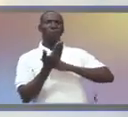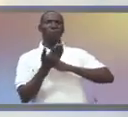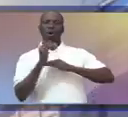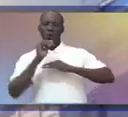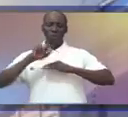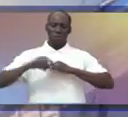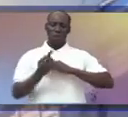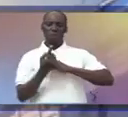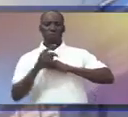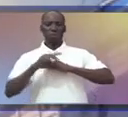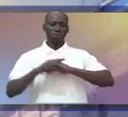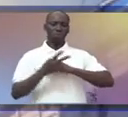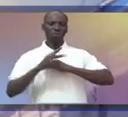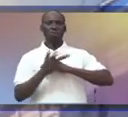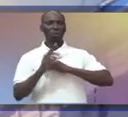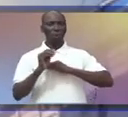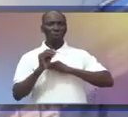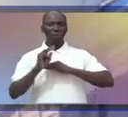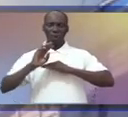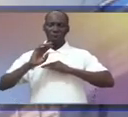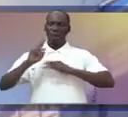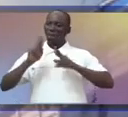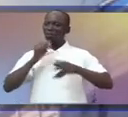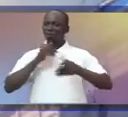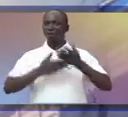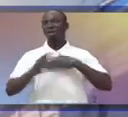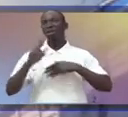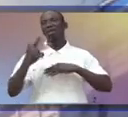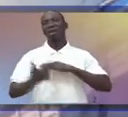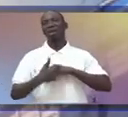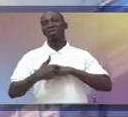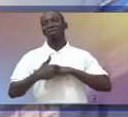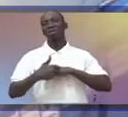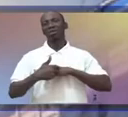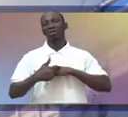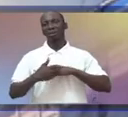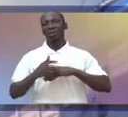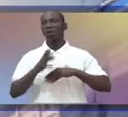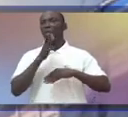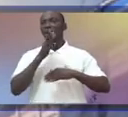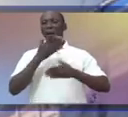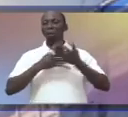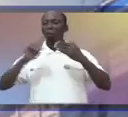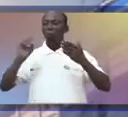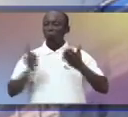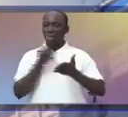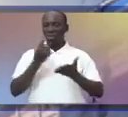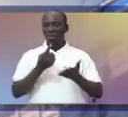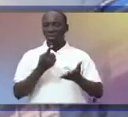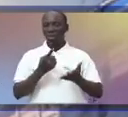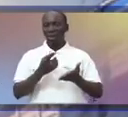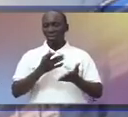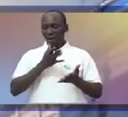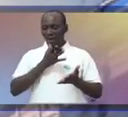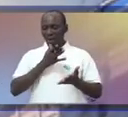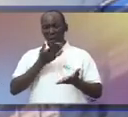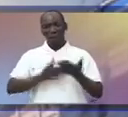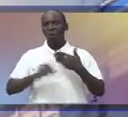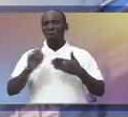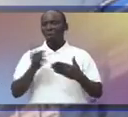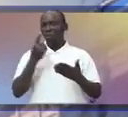aye no ha ye wo no mprensa o ma me wo ba ko pe me mame wo mba ko pe obia mame wo no ba ko pe